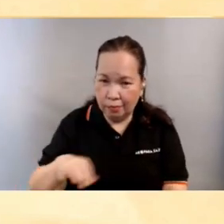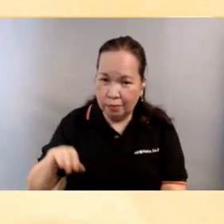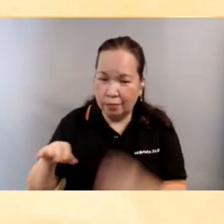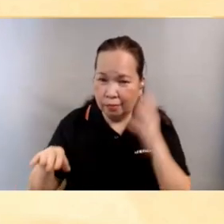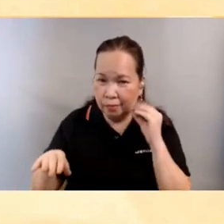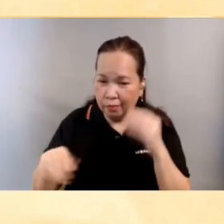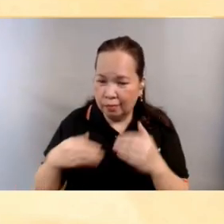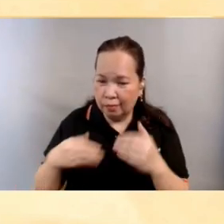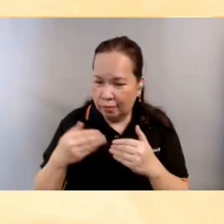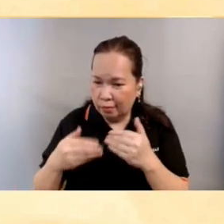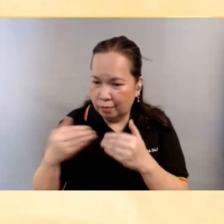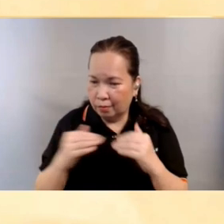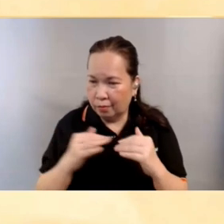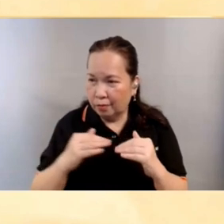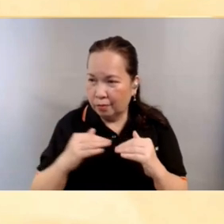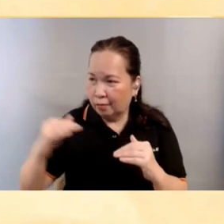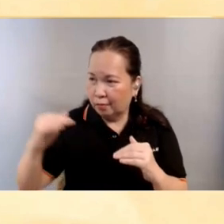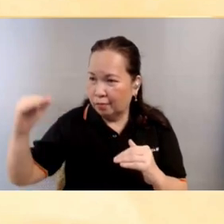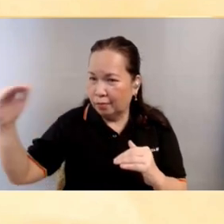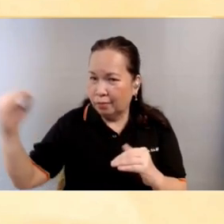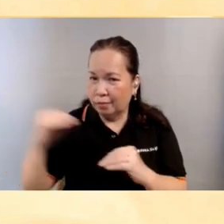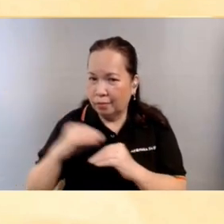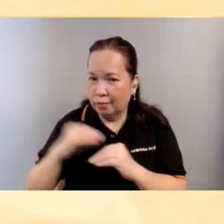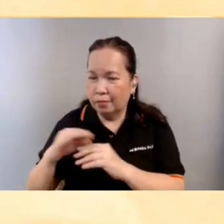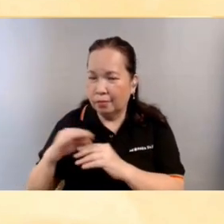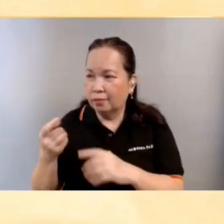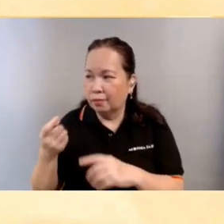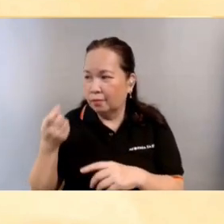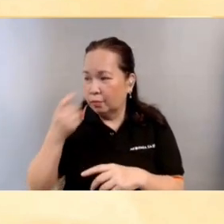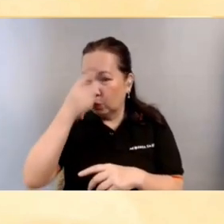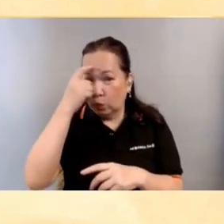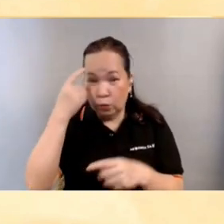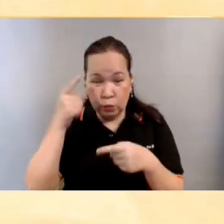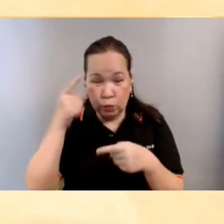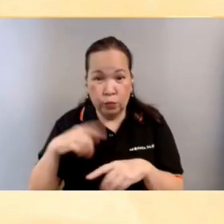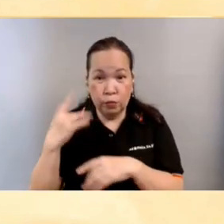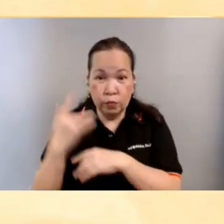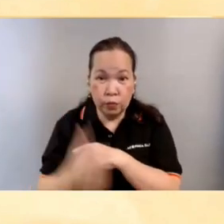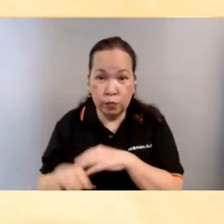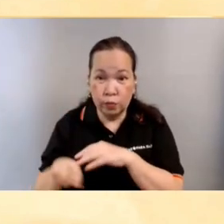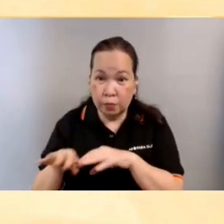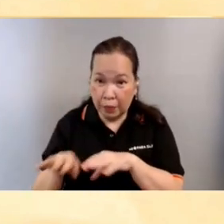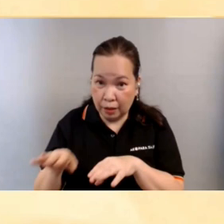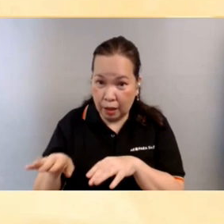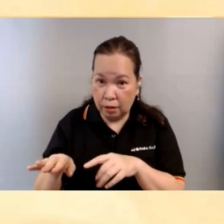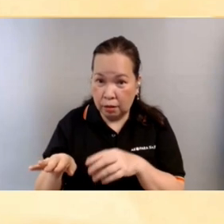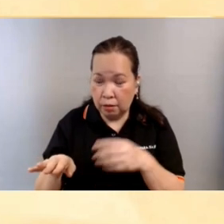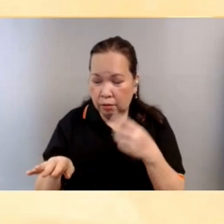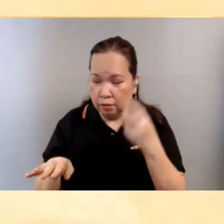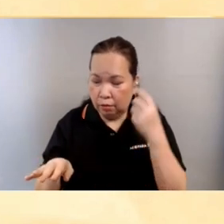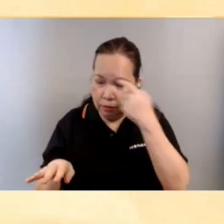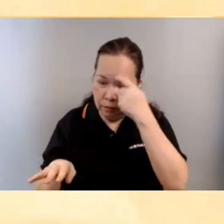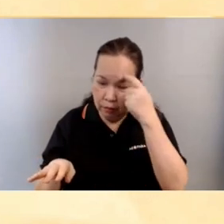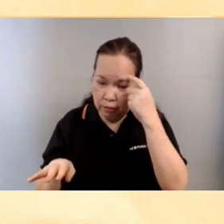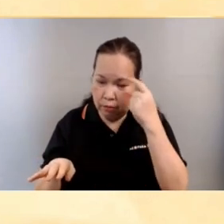of development affected, and trauma happens early. And what happens is, as I said, if